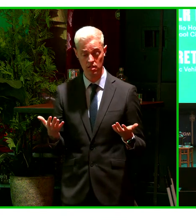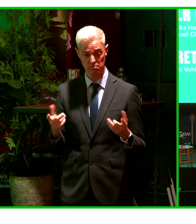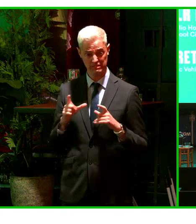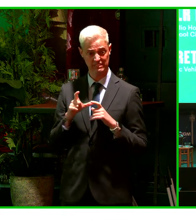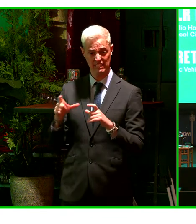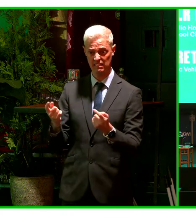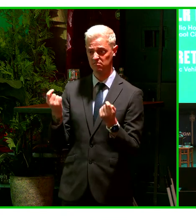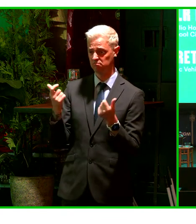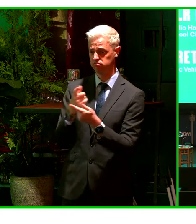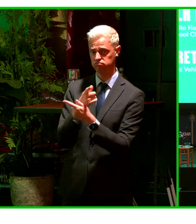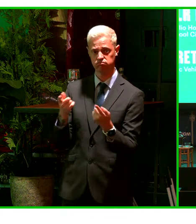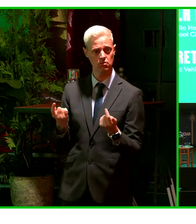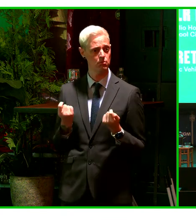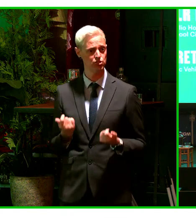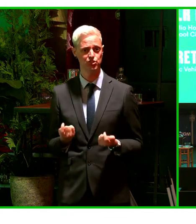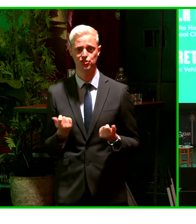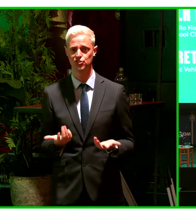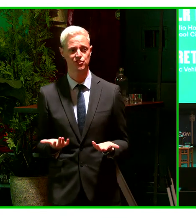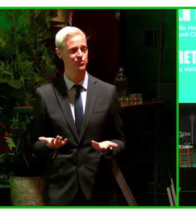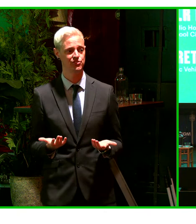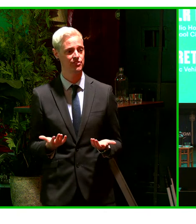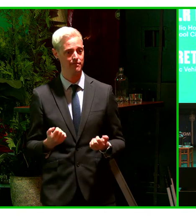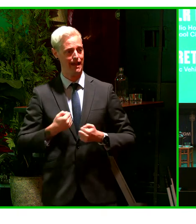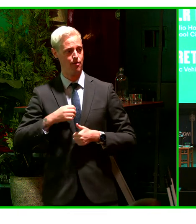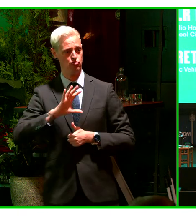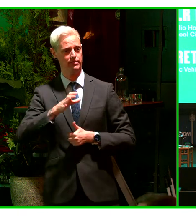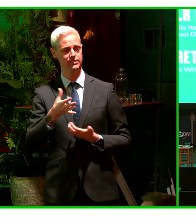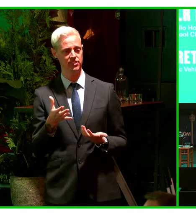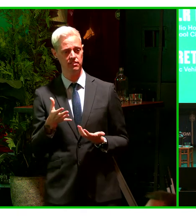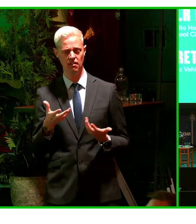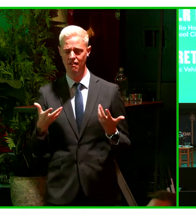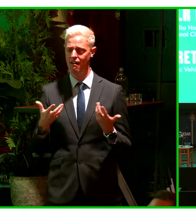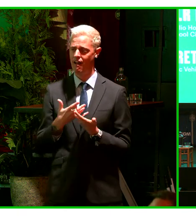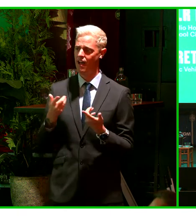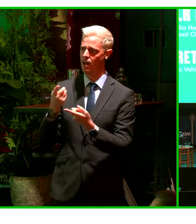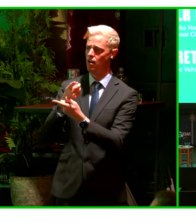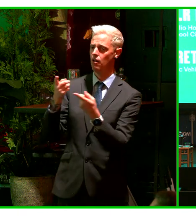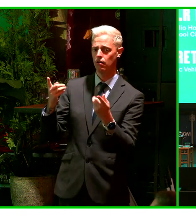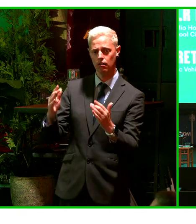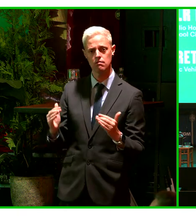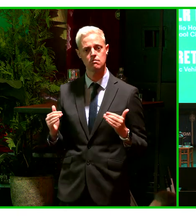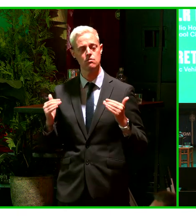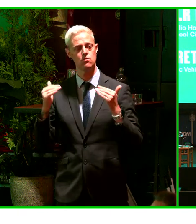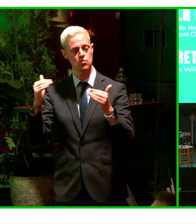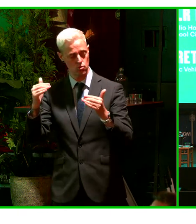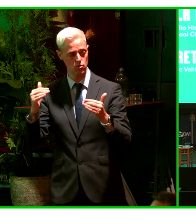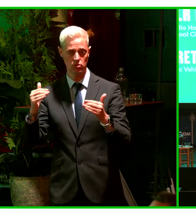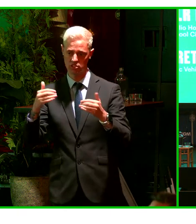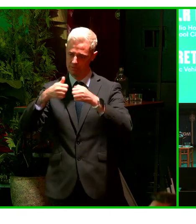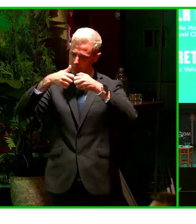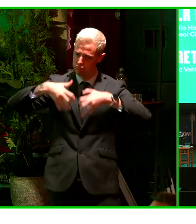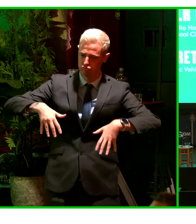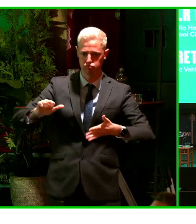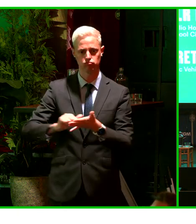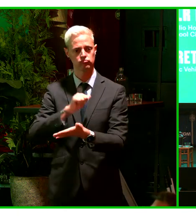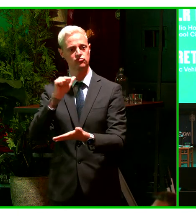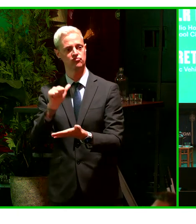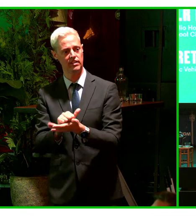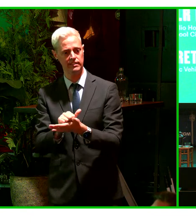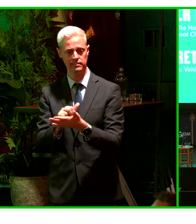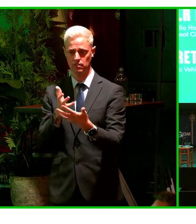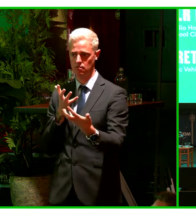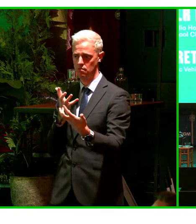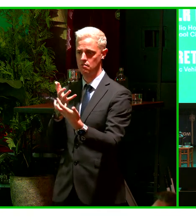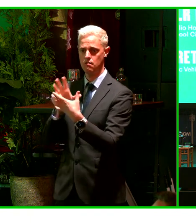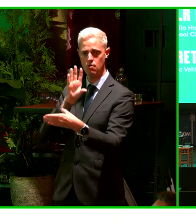still relatively low across our region. How do we make sure that we've got the right infrastructure in place so that actually when